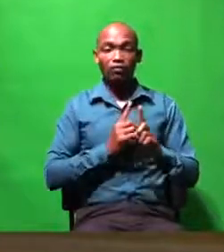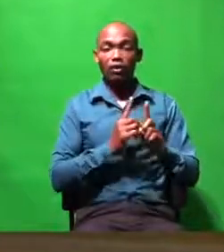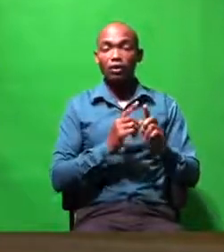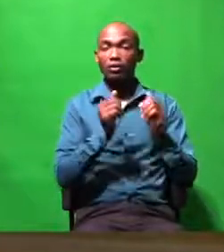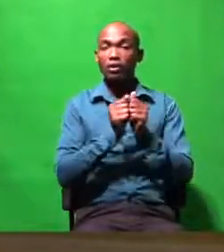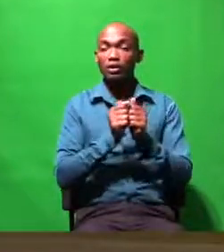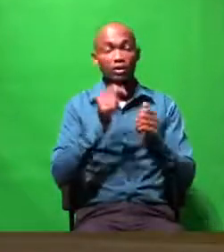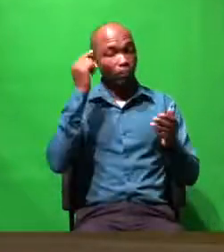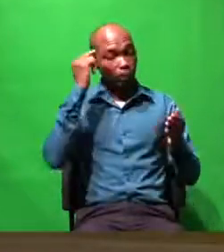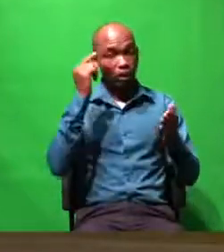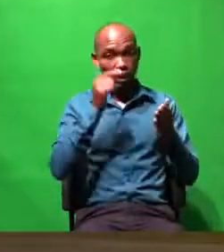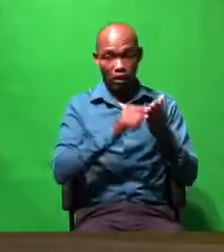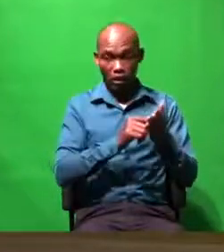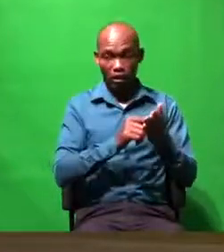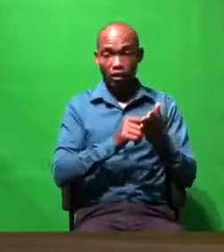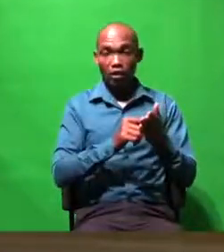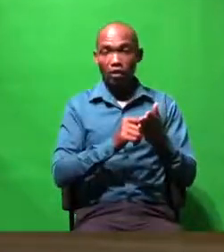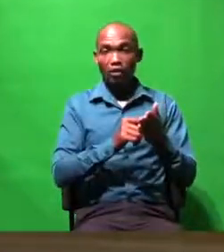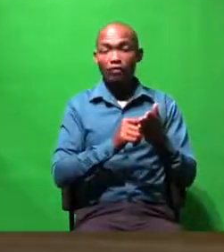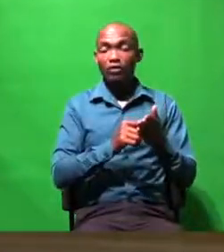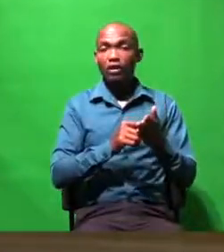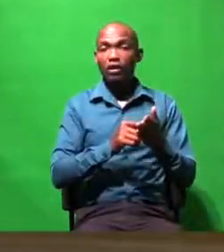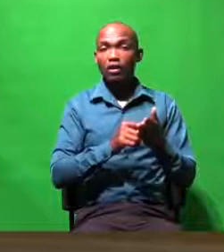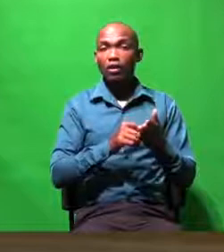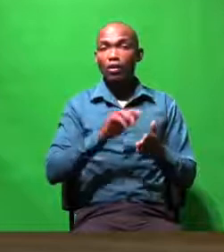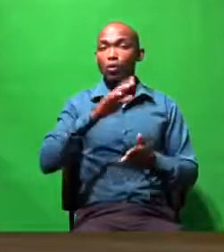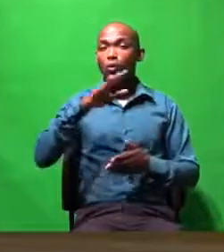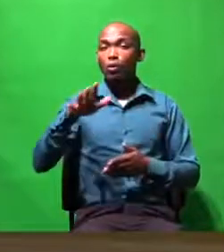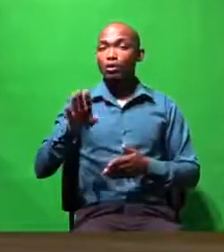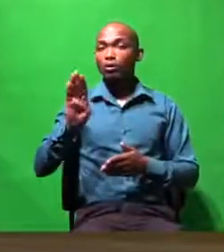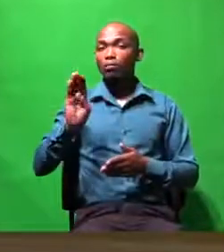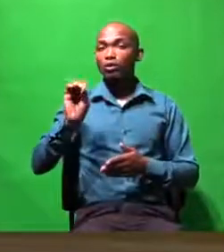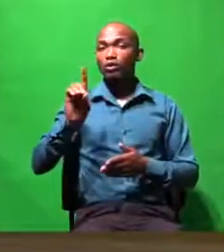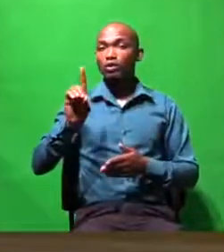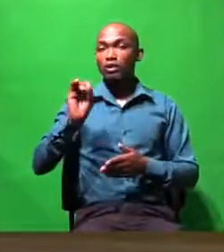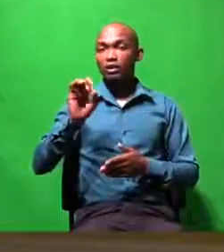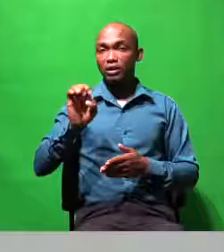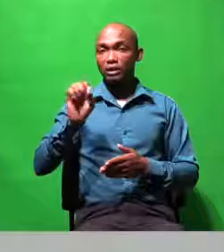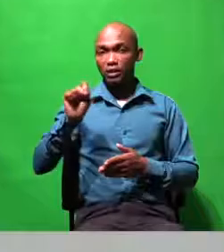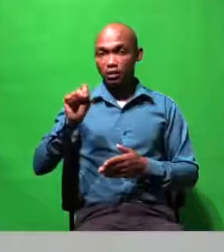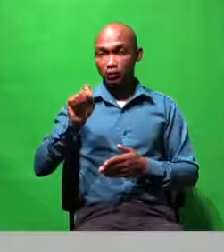define water bodies. Water bodies.